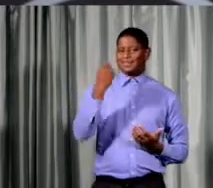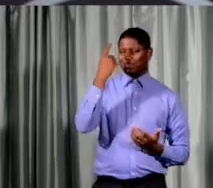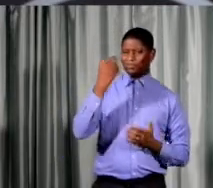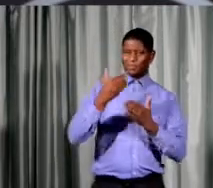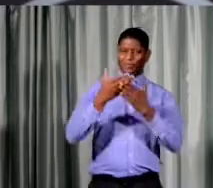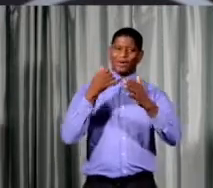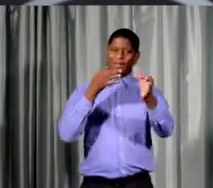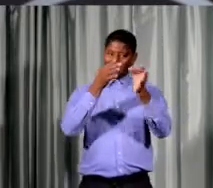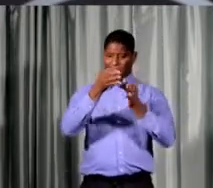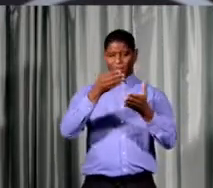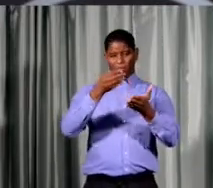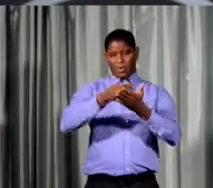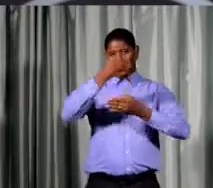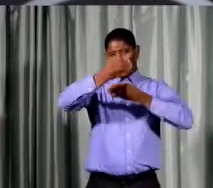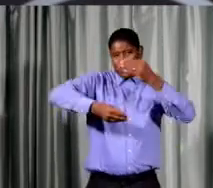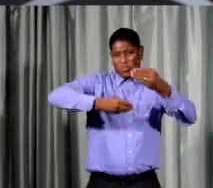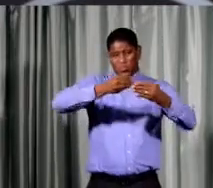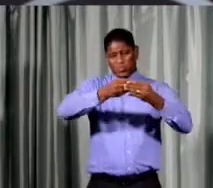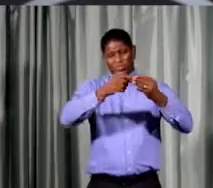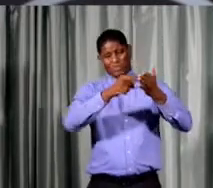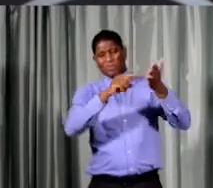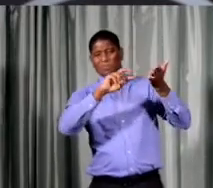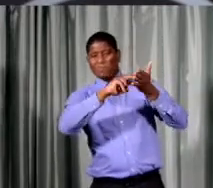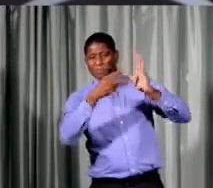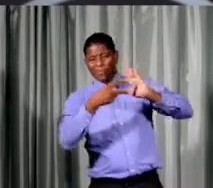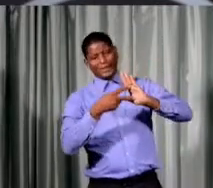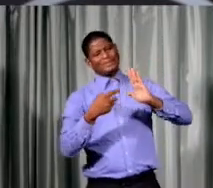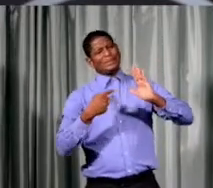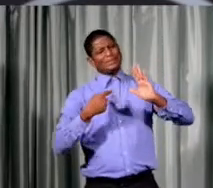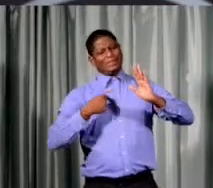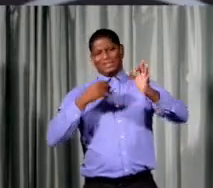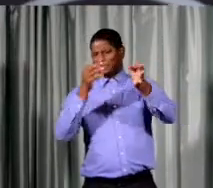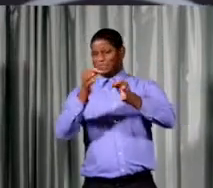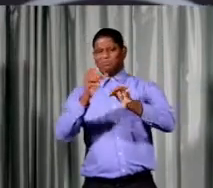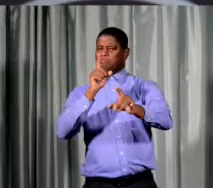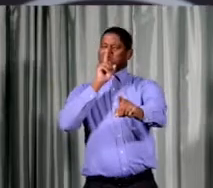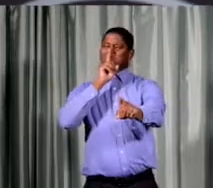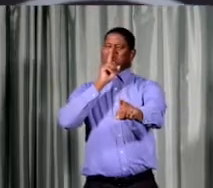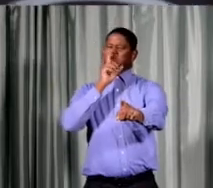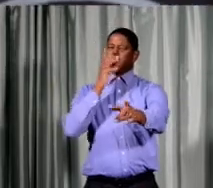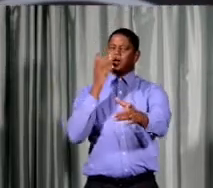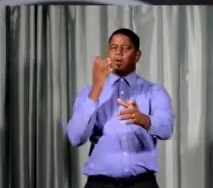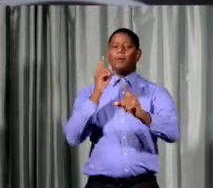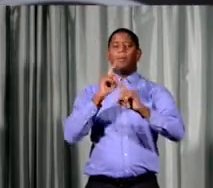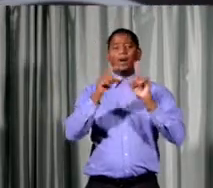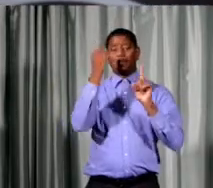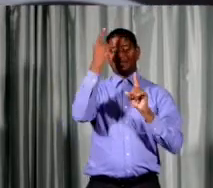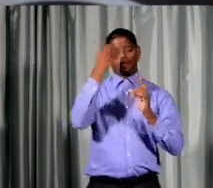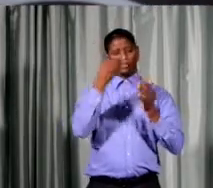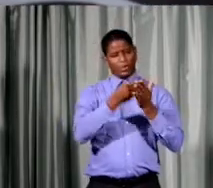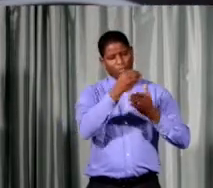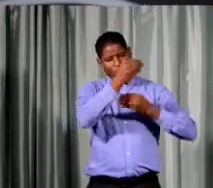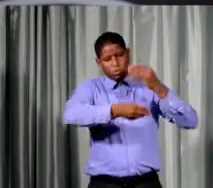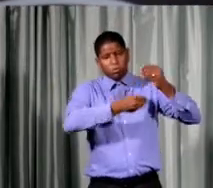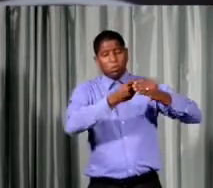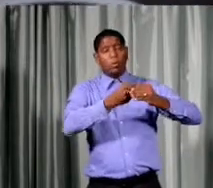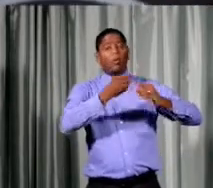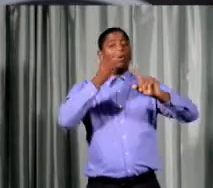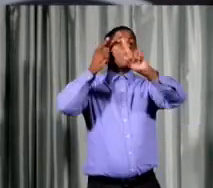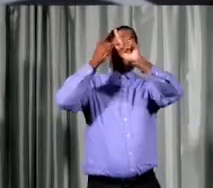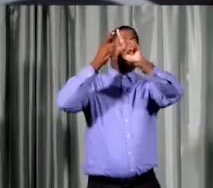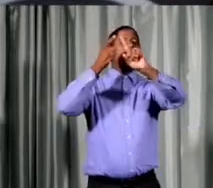of accounting, but accounting is supposed to provide information. That's the purpose.